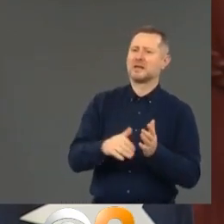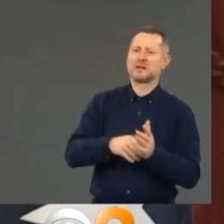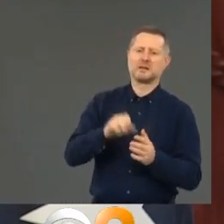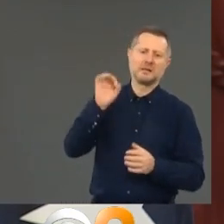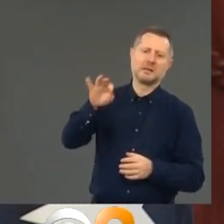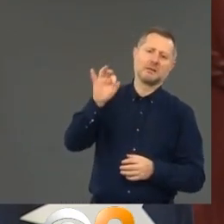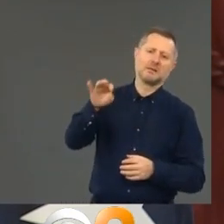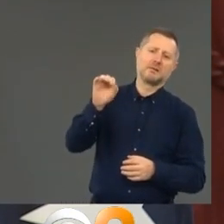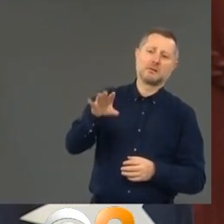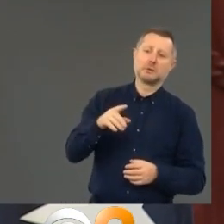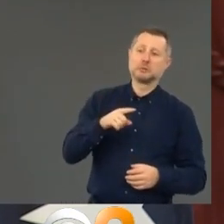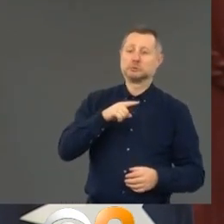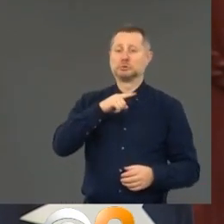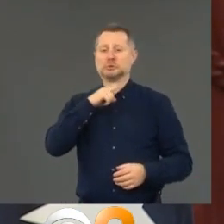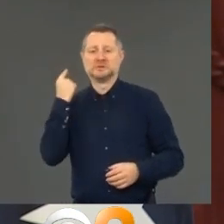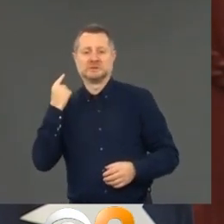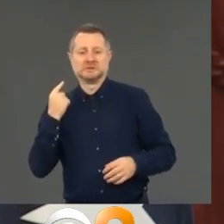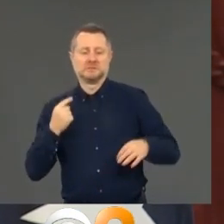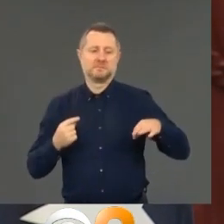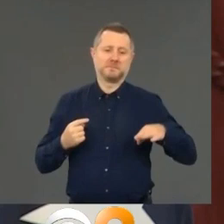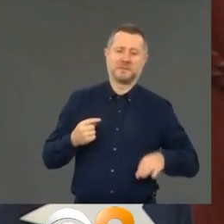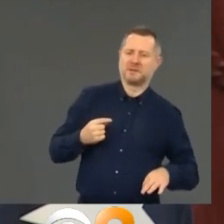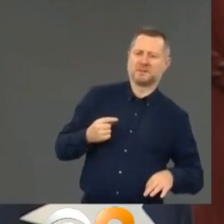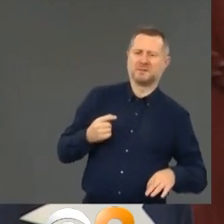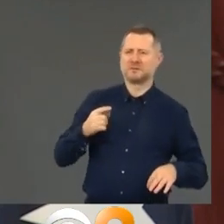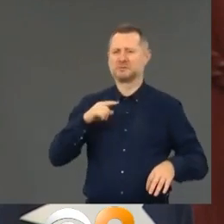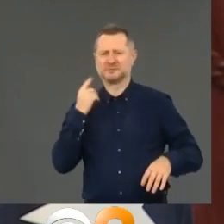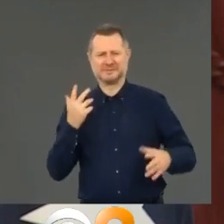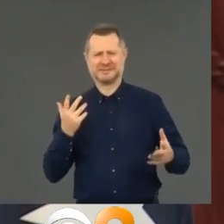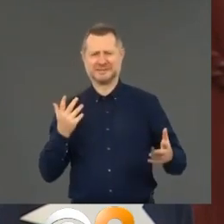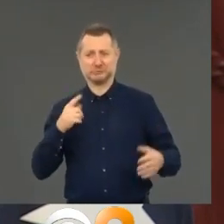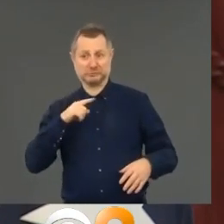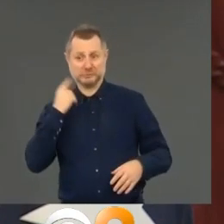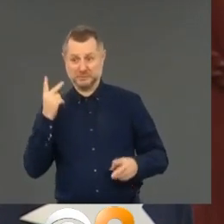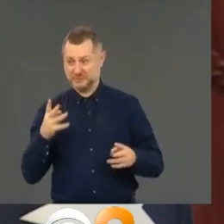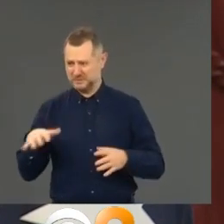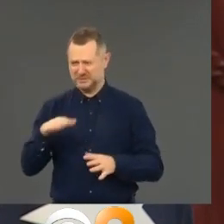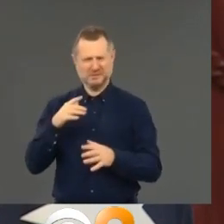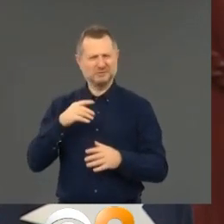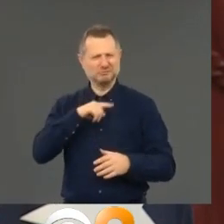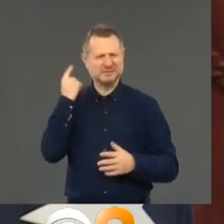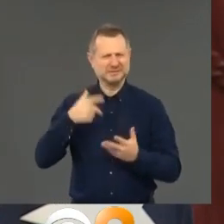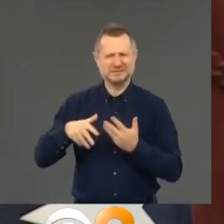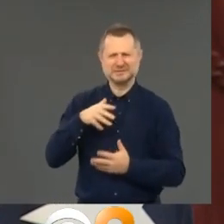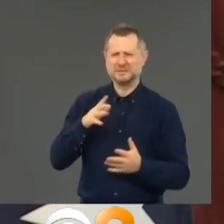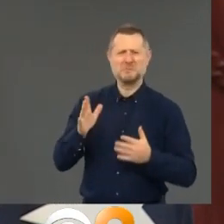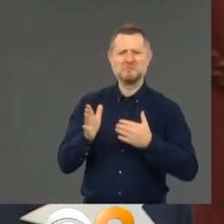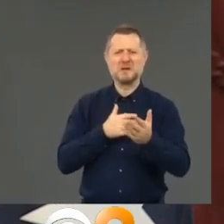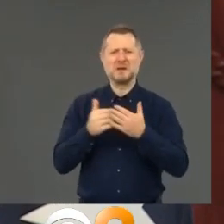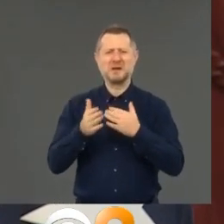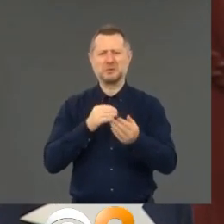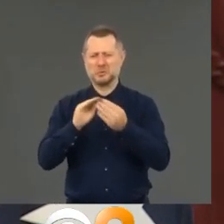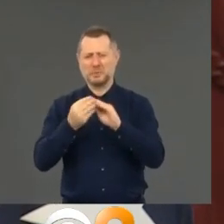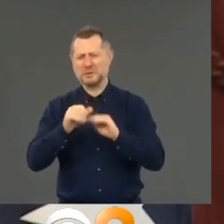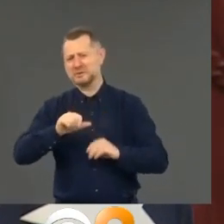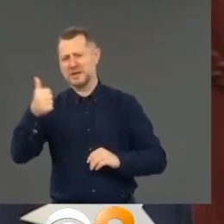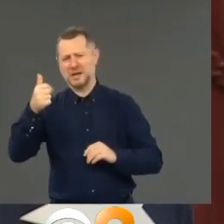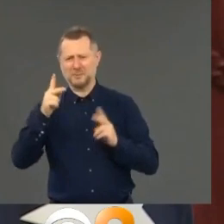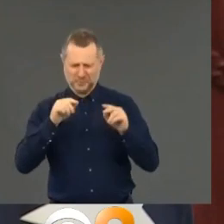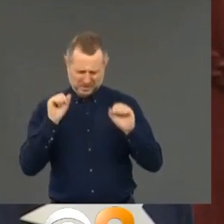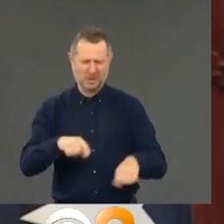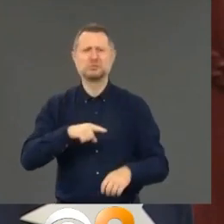risk? 2 people is a risk, 3 people is a risk, 4 people is a risk, 5 people is a risk, 10 people is a risk. The risk